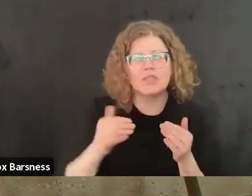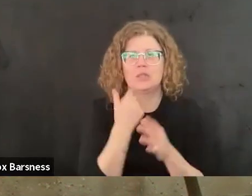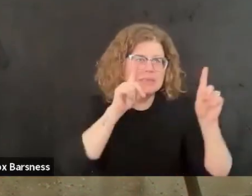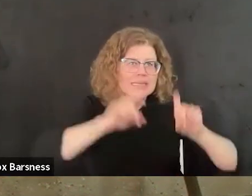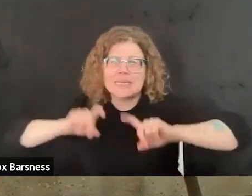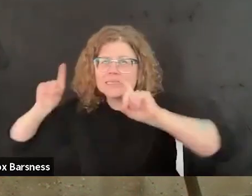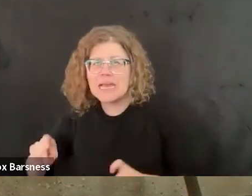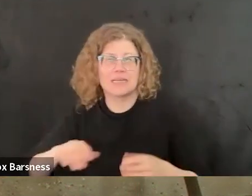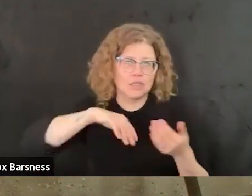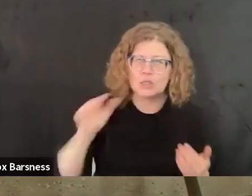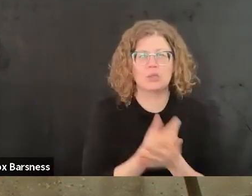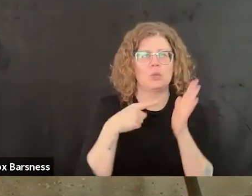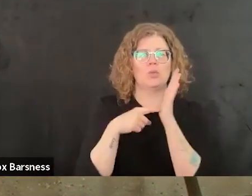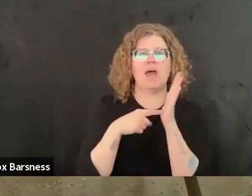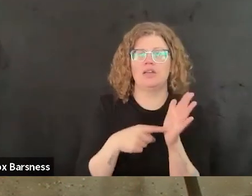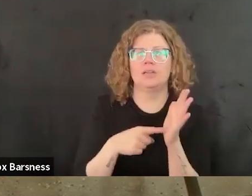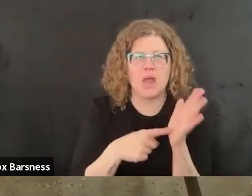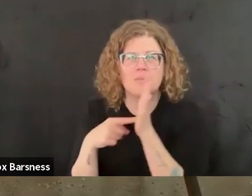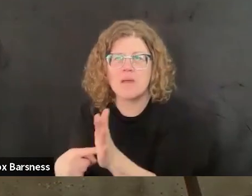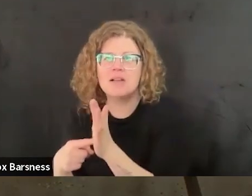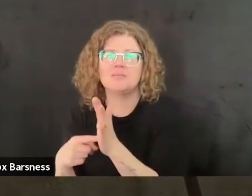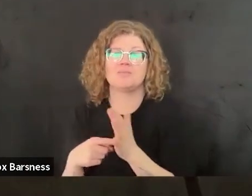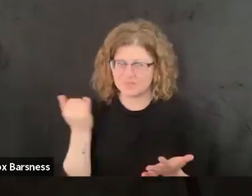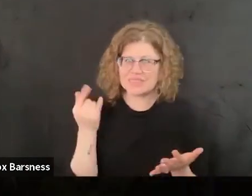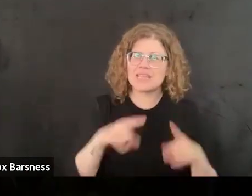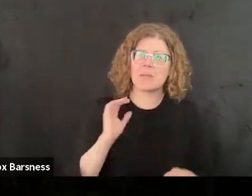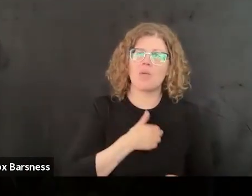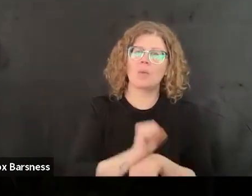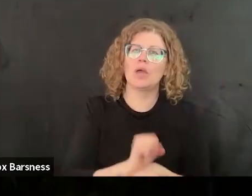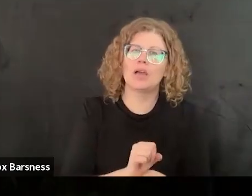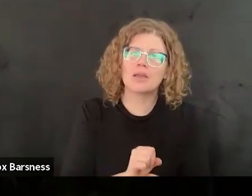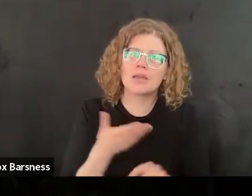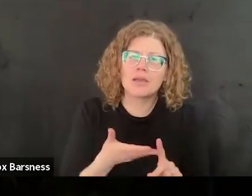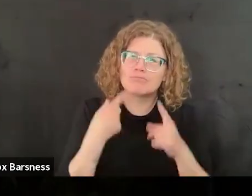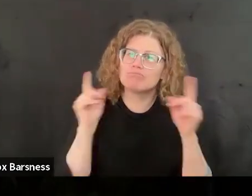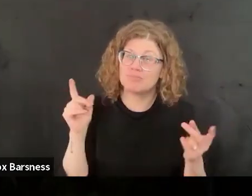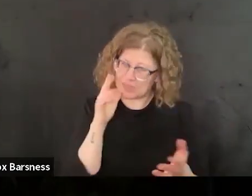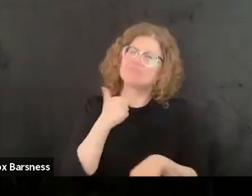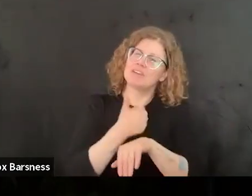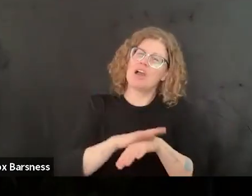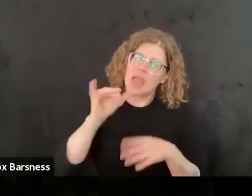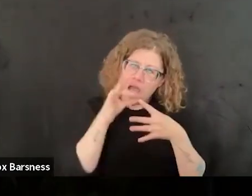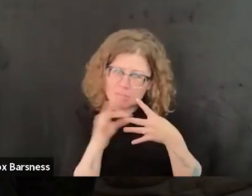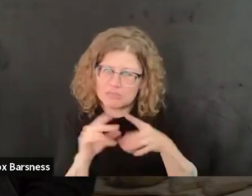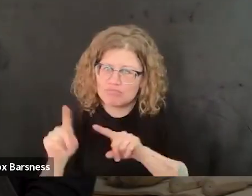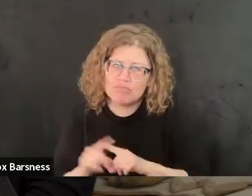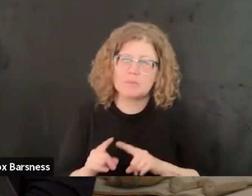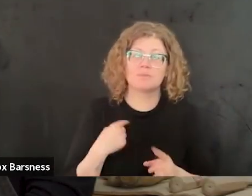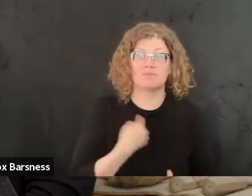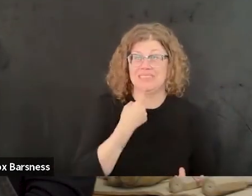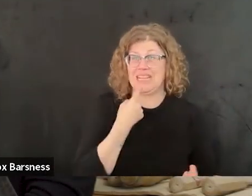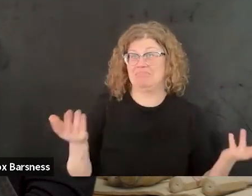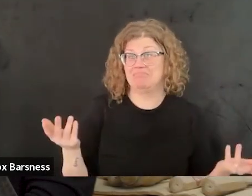options, different prototypes, different models. With us, we on the end us do it because we present different options, and